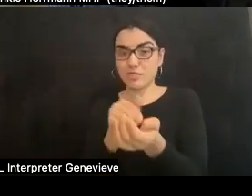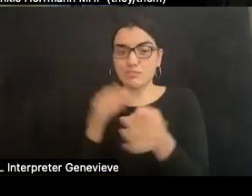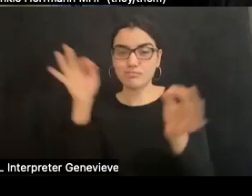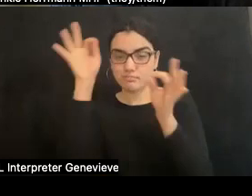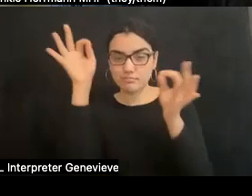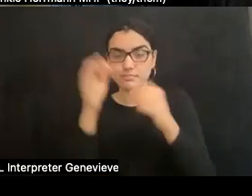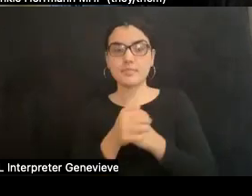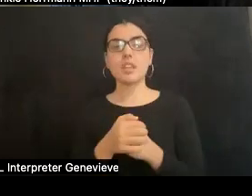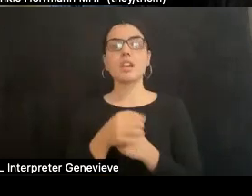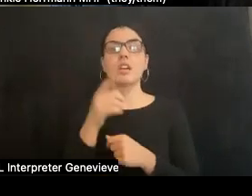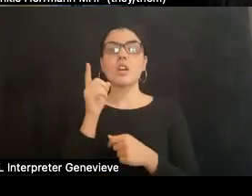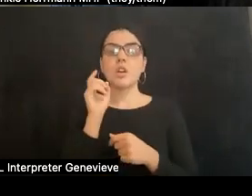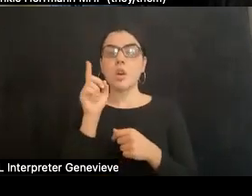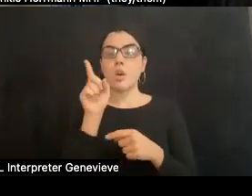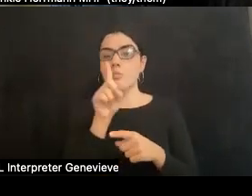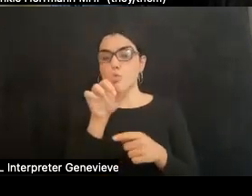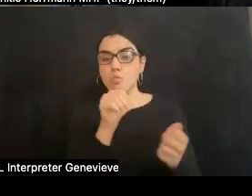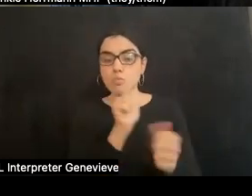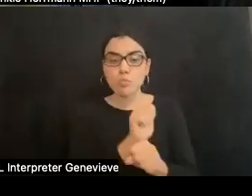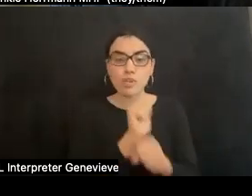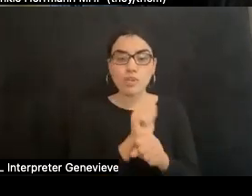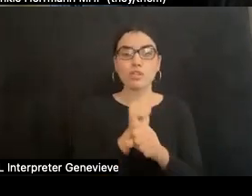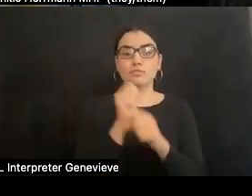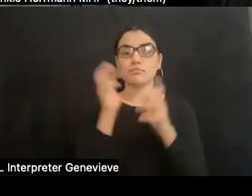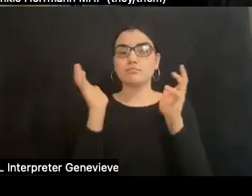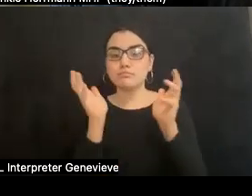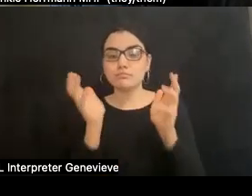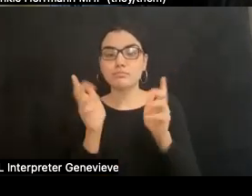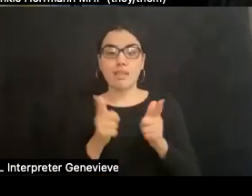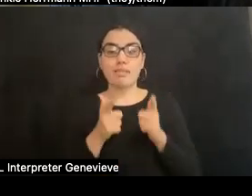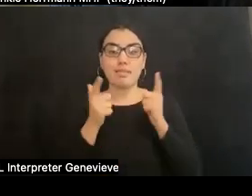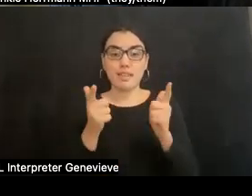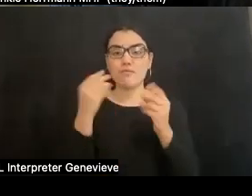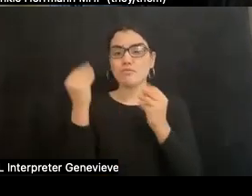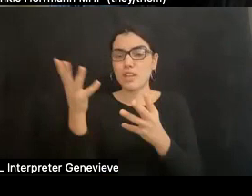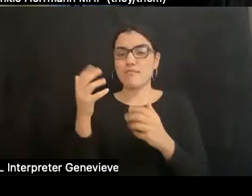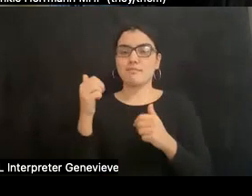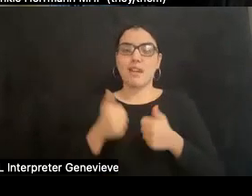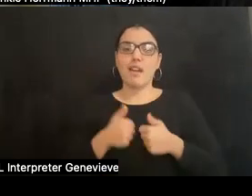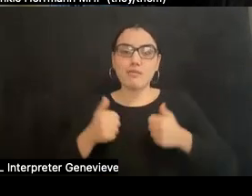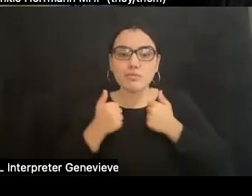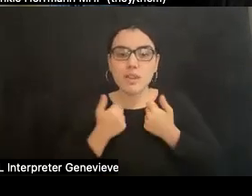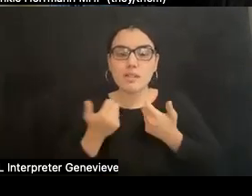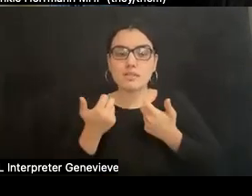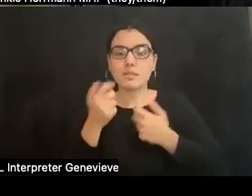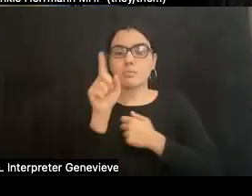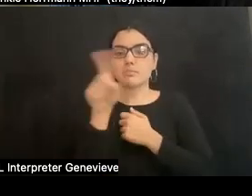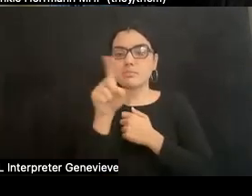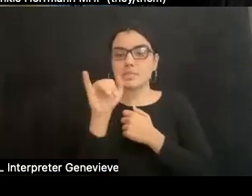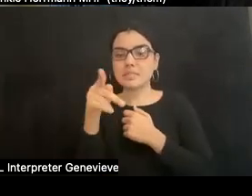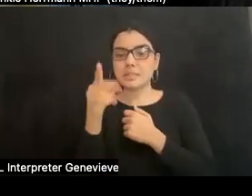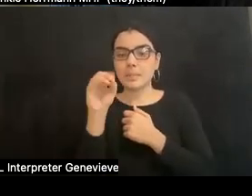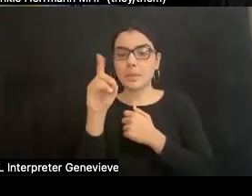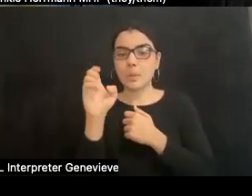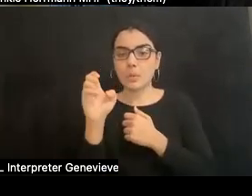work, socialize, live. You'll give them like an address or your zip code and ask them to